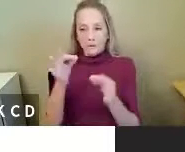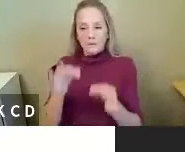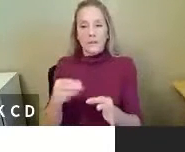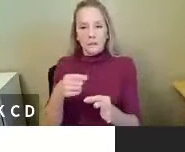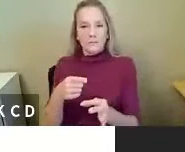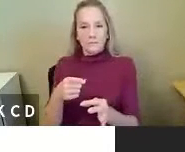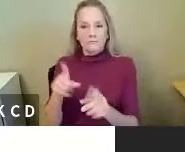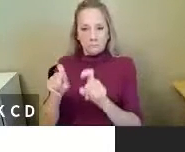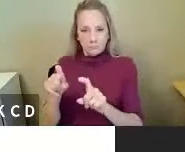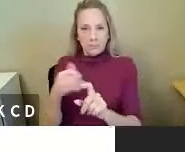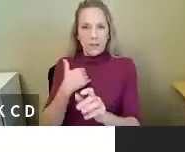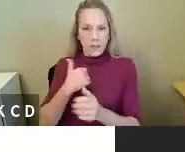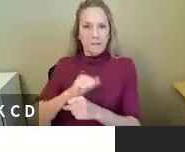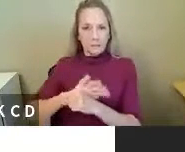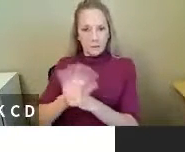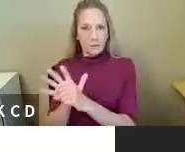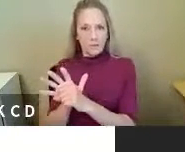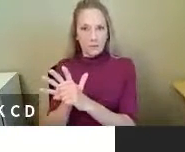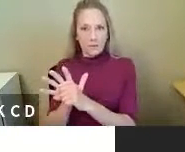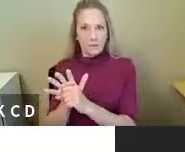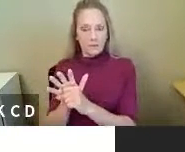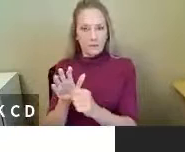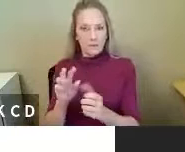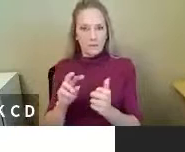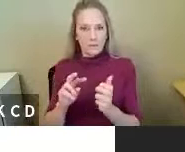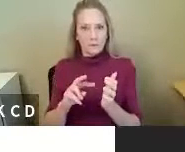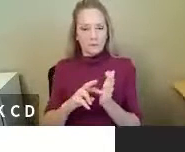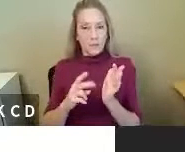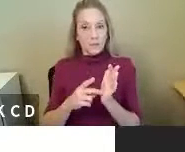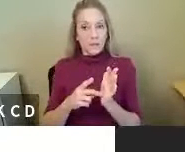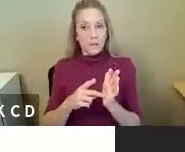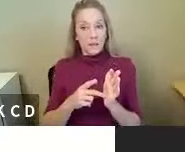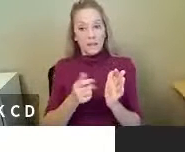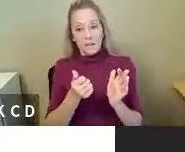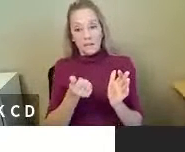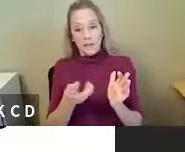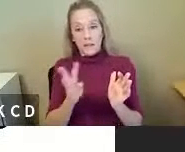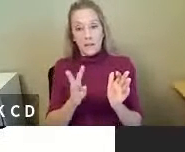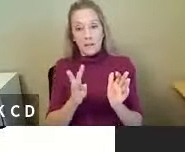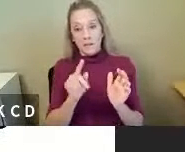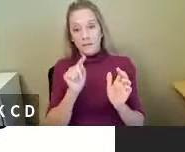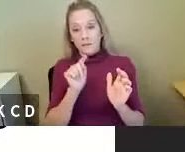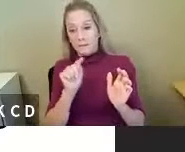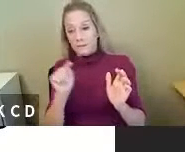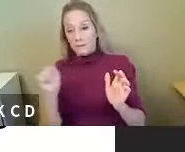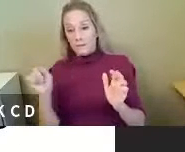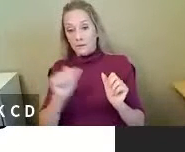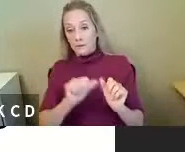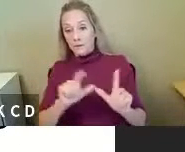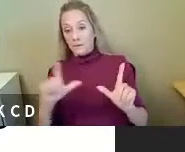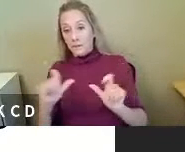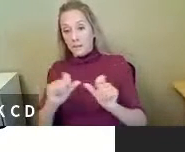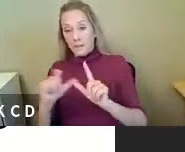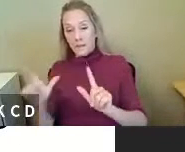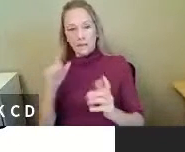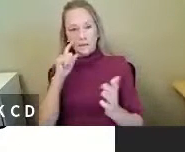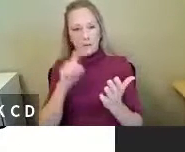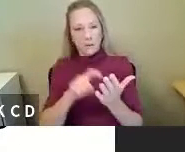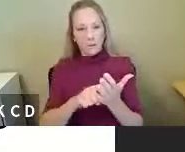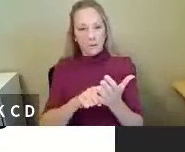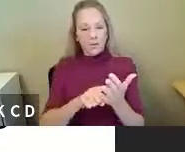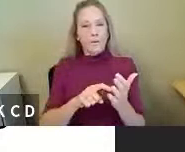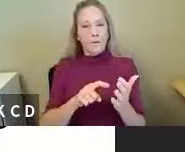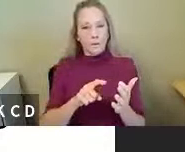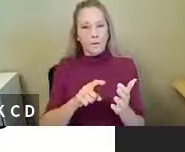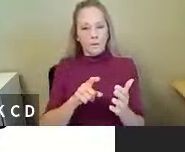looking at these new hospitalizations, because next few slides, now we'll look at what was happening kind of